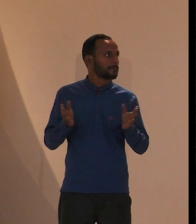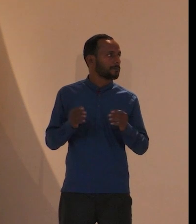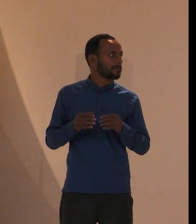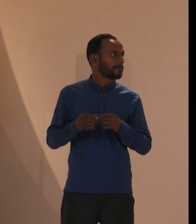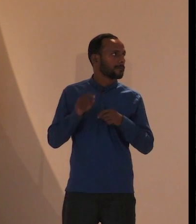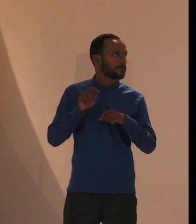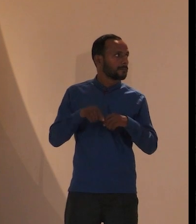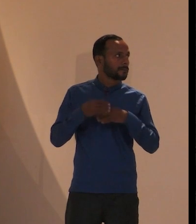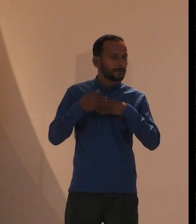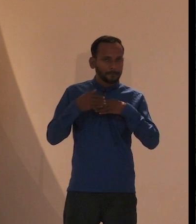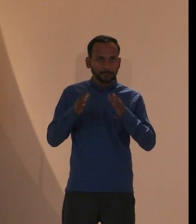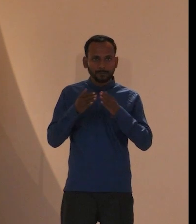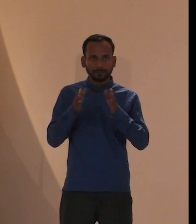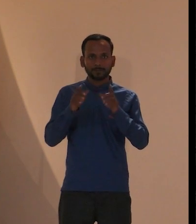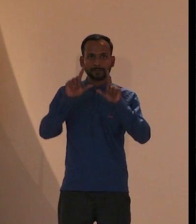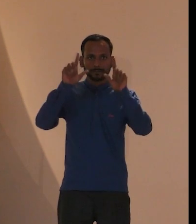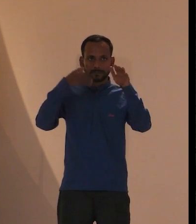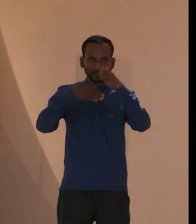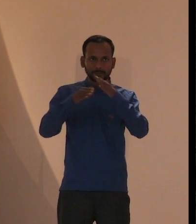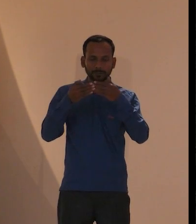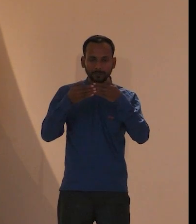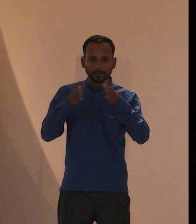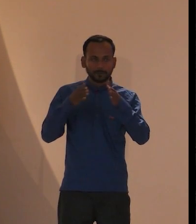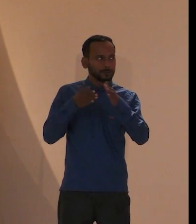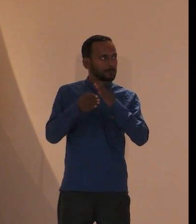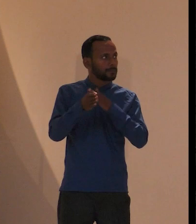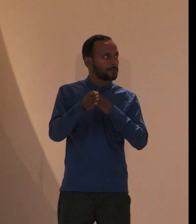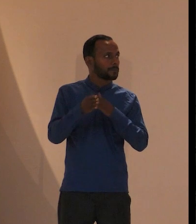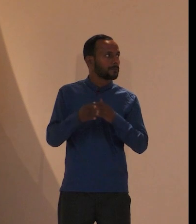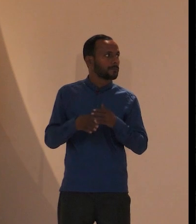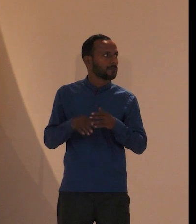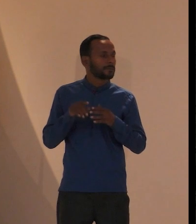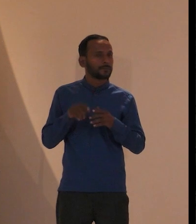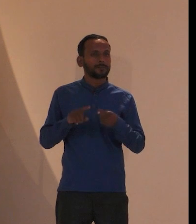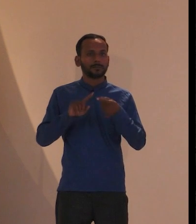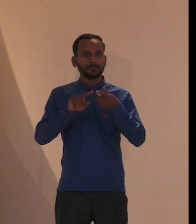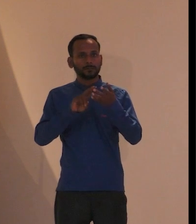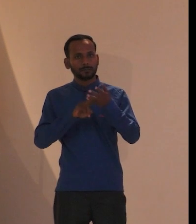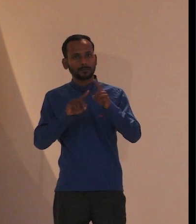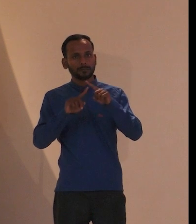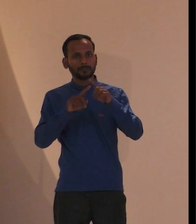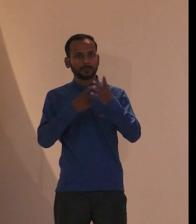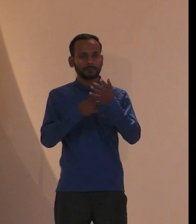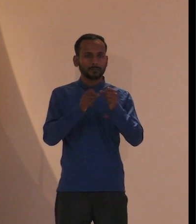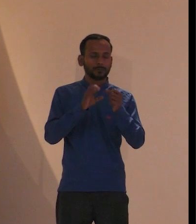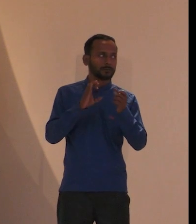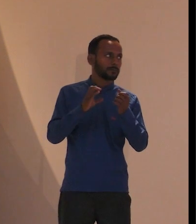So here we go, into the museum. So this is our entrance.